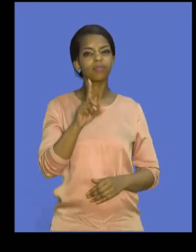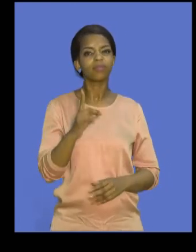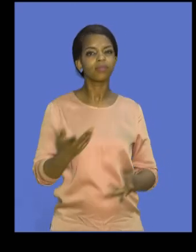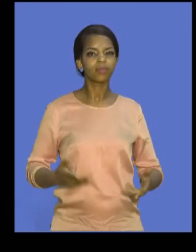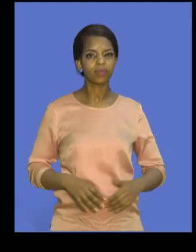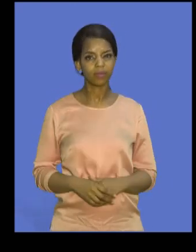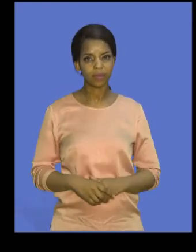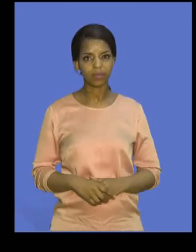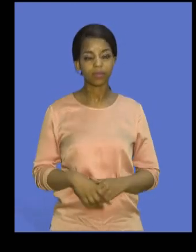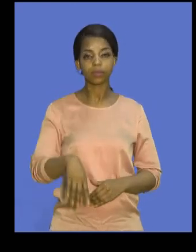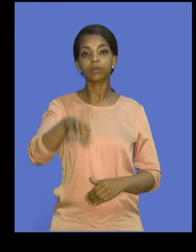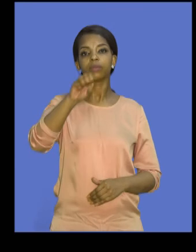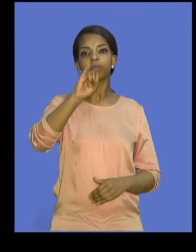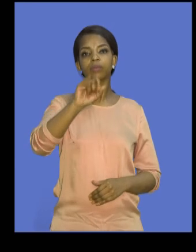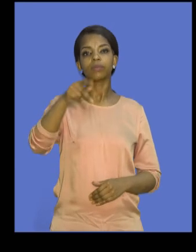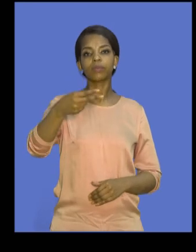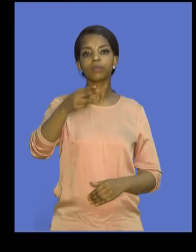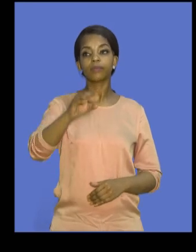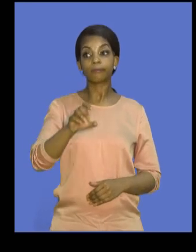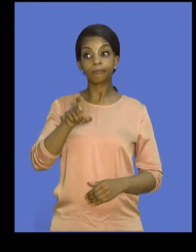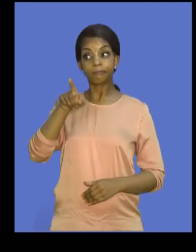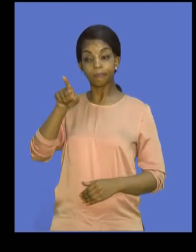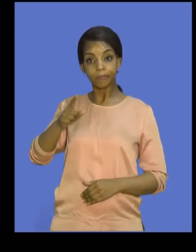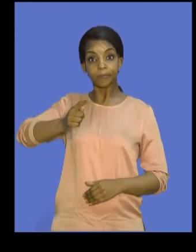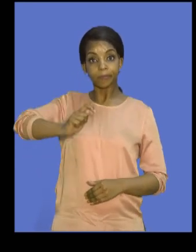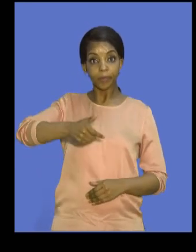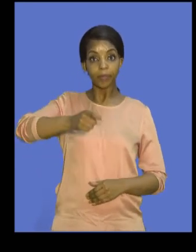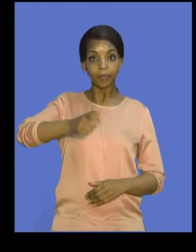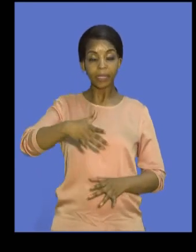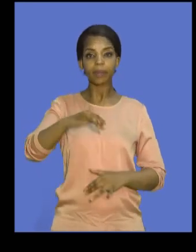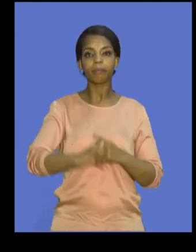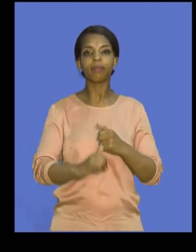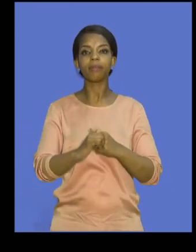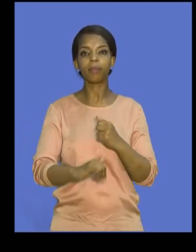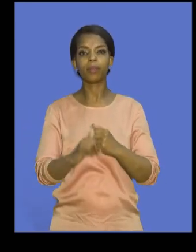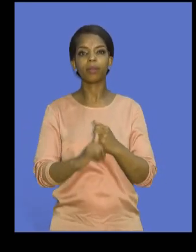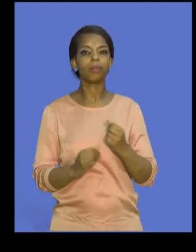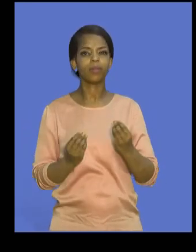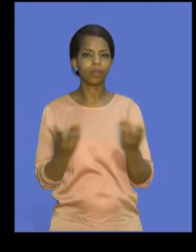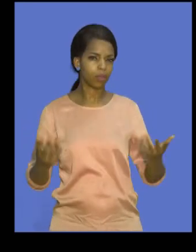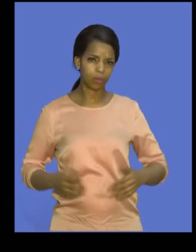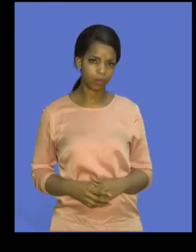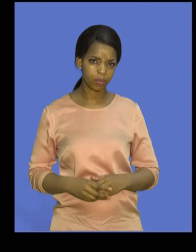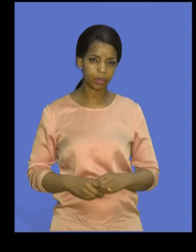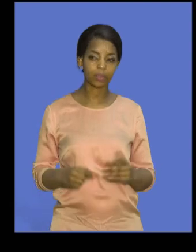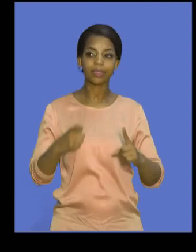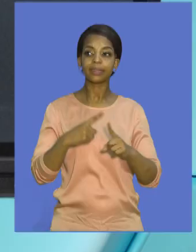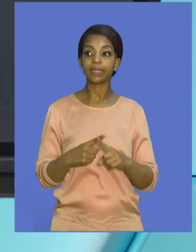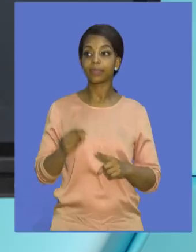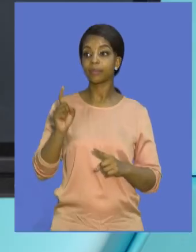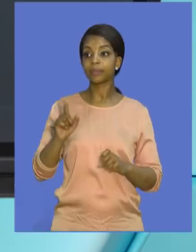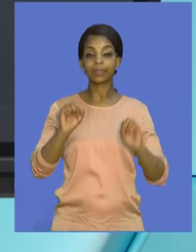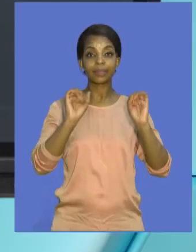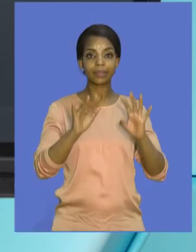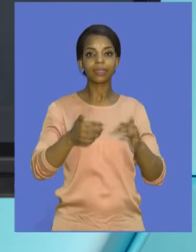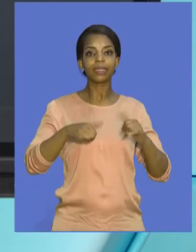pay at the, every month, multiply by that 10, and that will give us how much Sipho paid